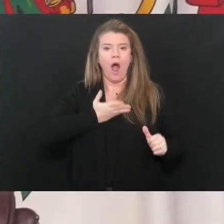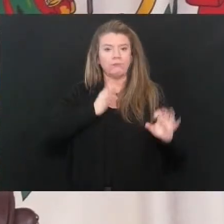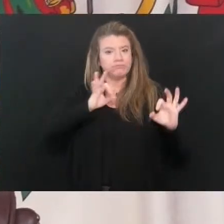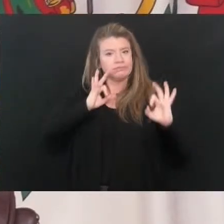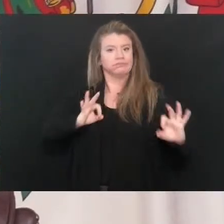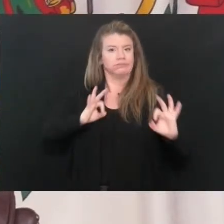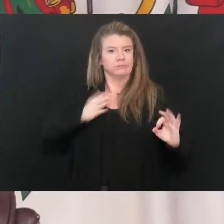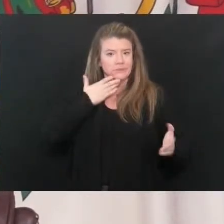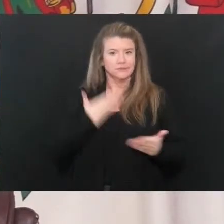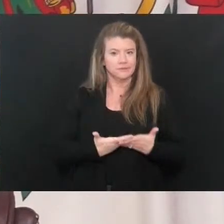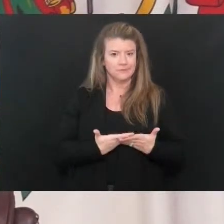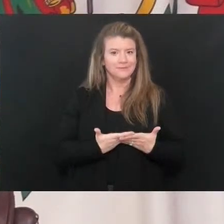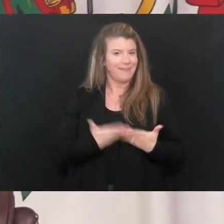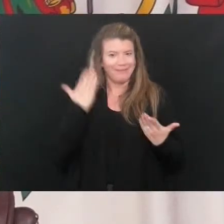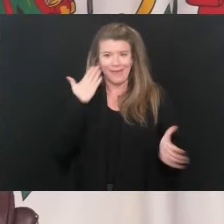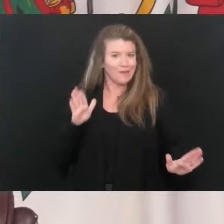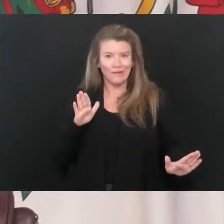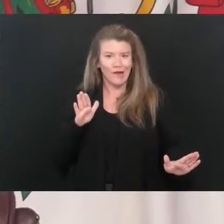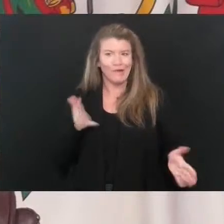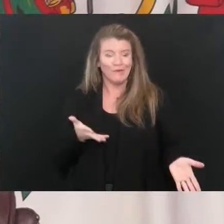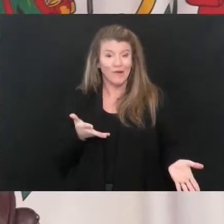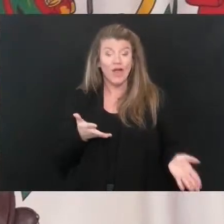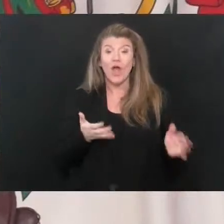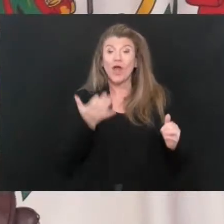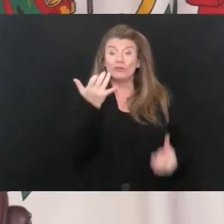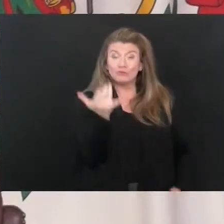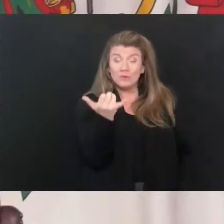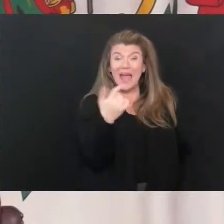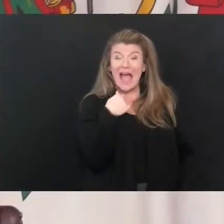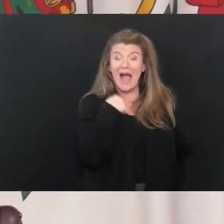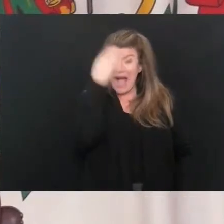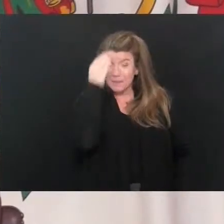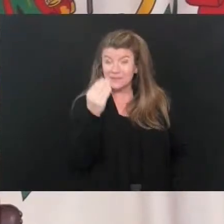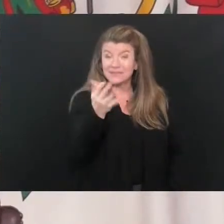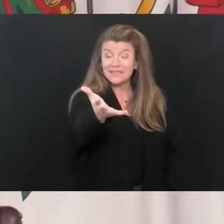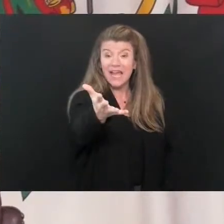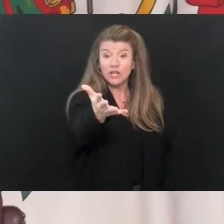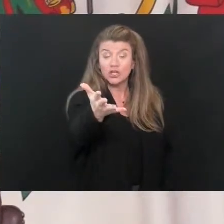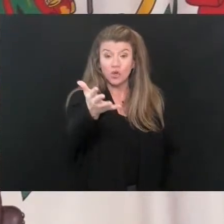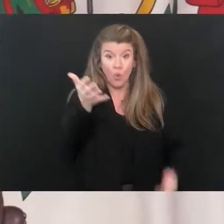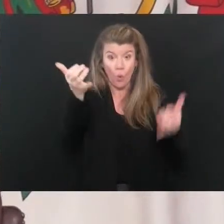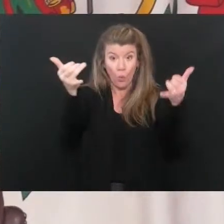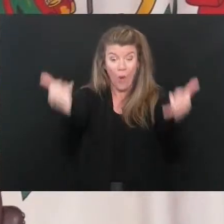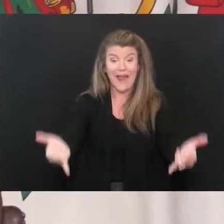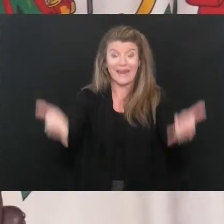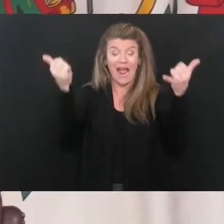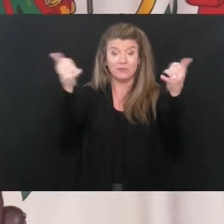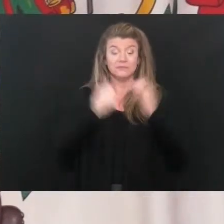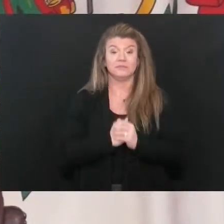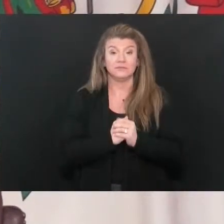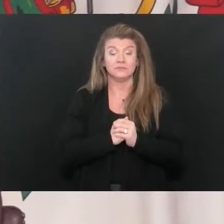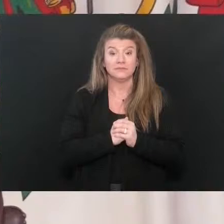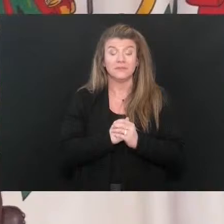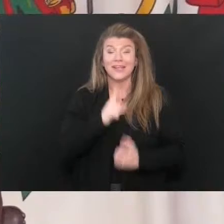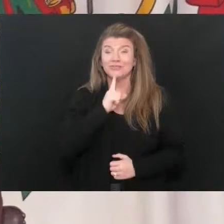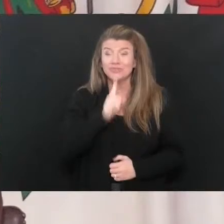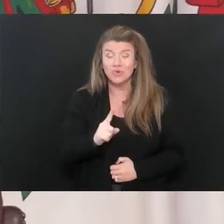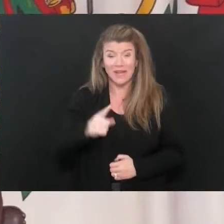Now, I'm telling you that right this minute is our